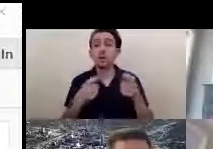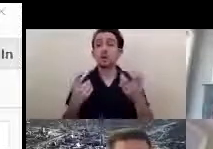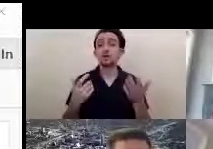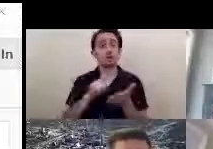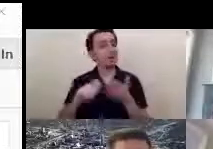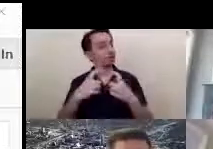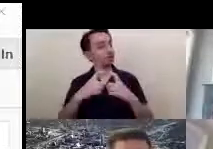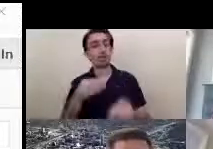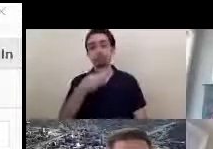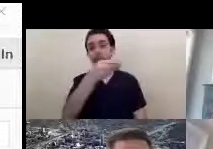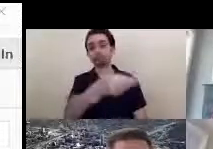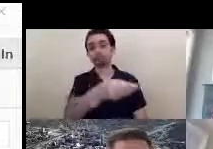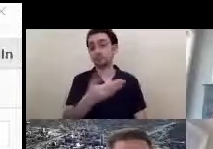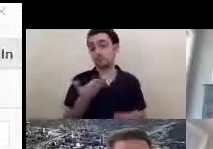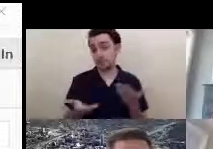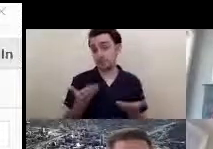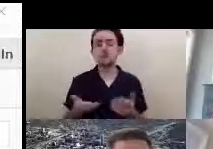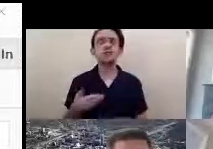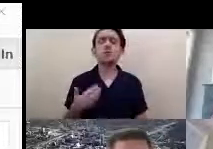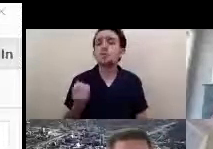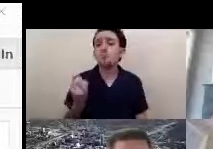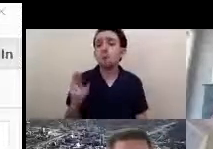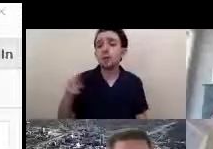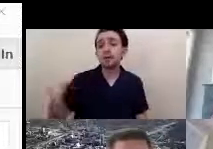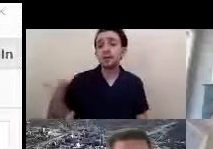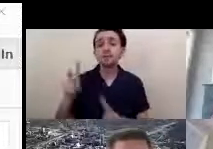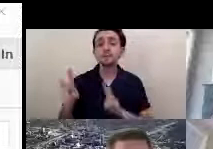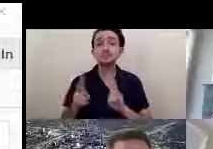maybe just someone who puts their time and their talent behind